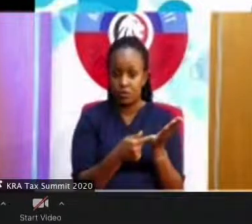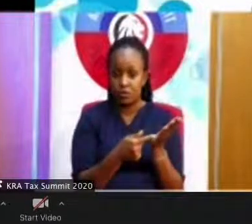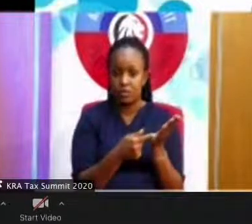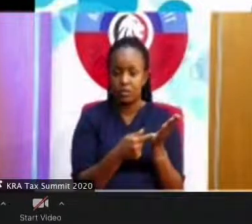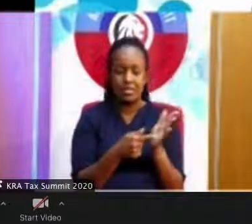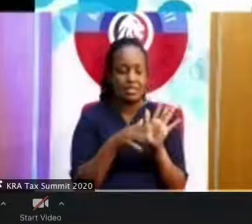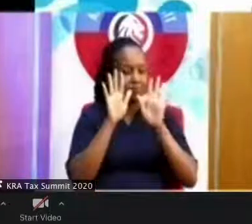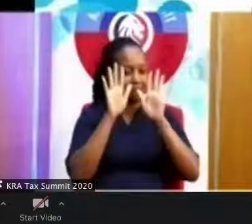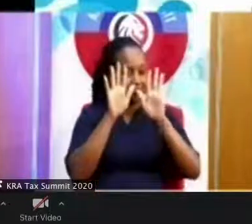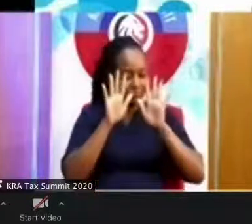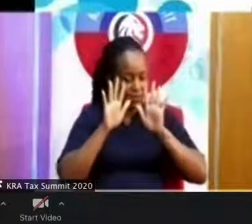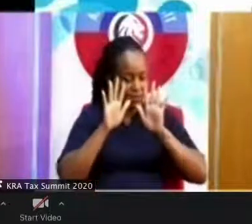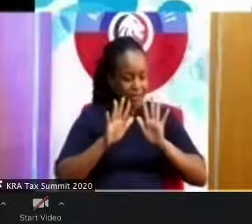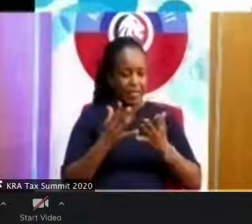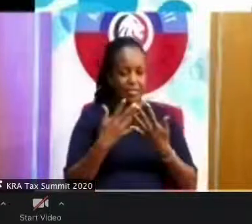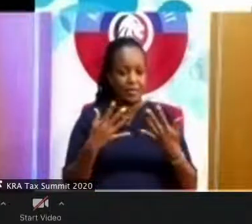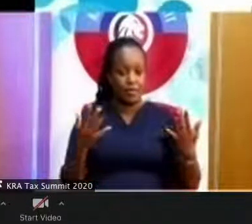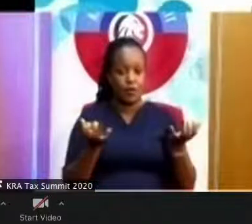our business.